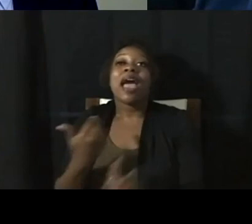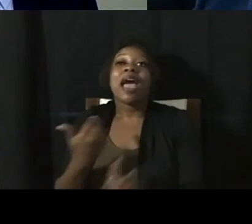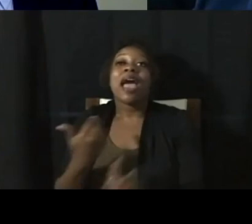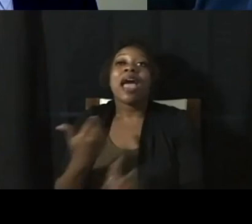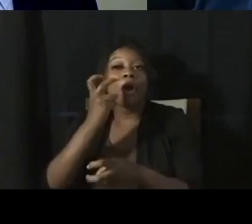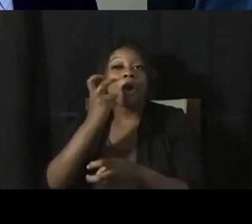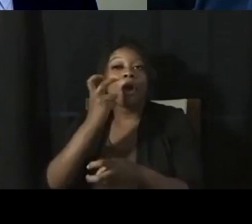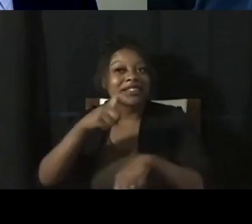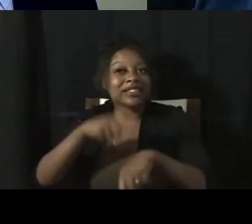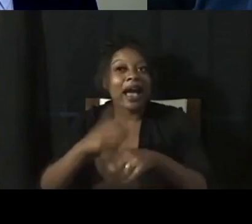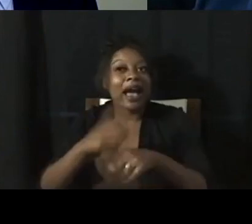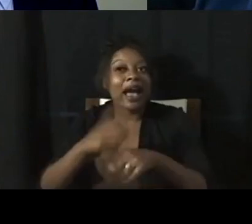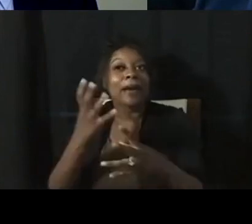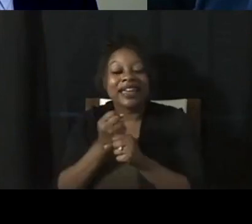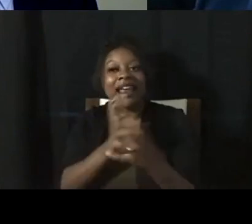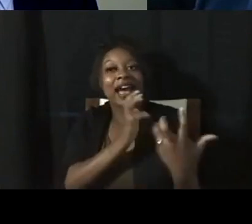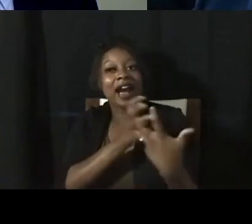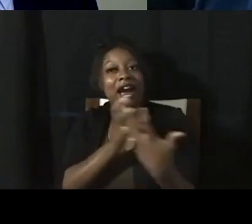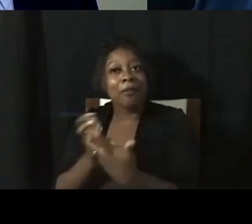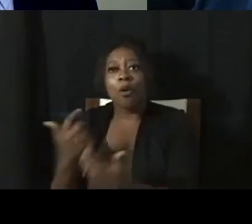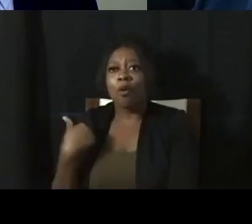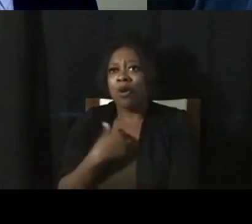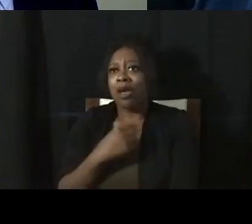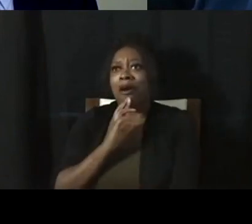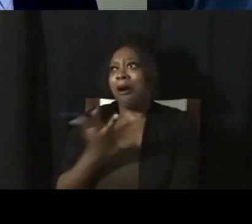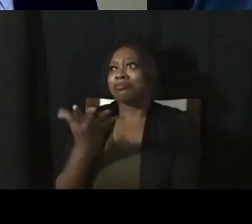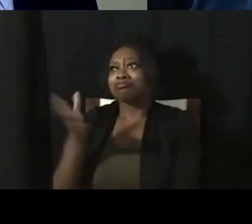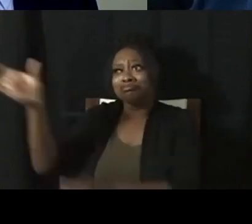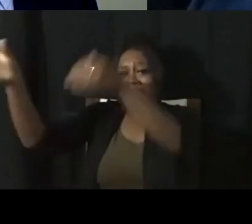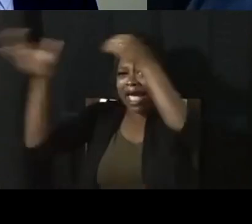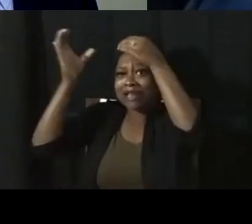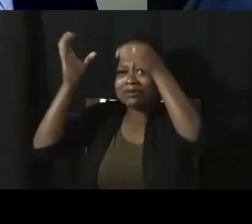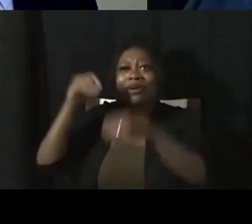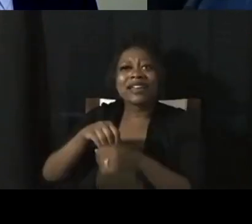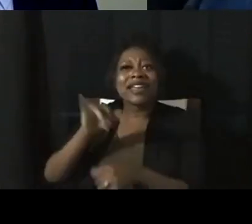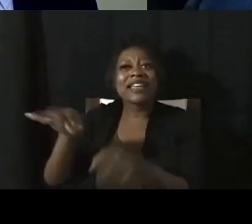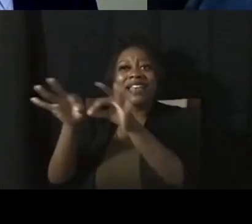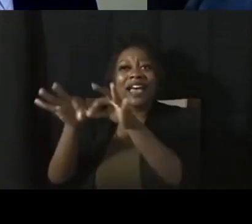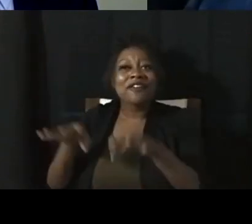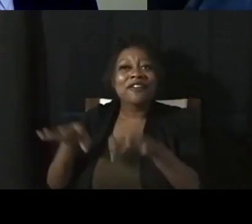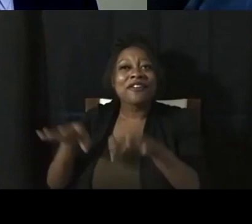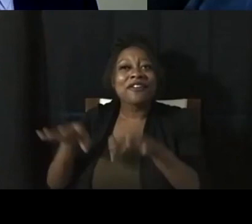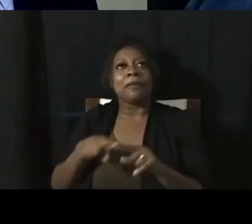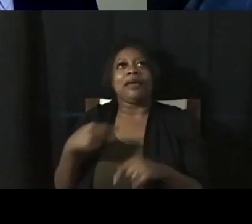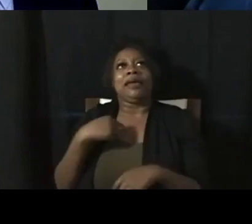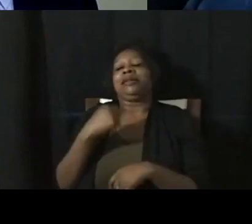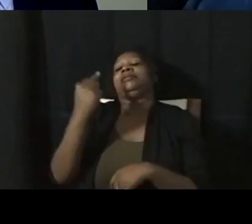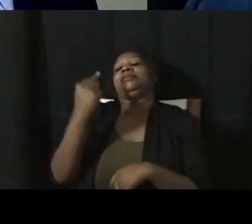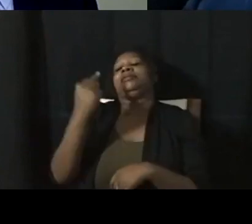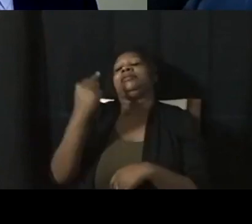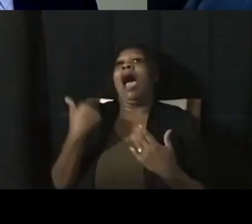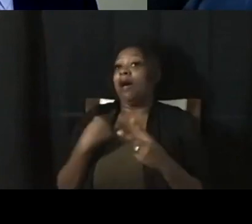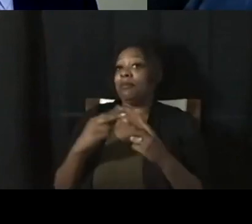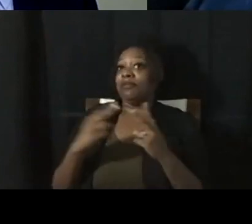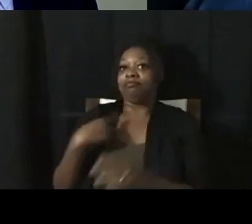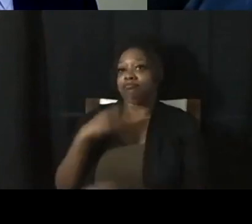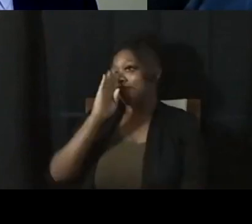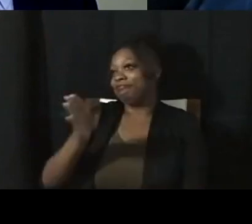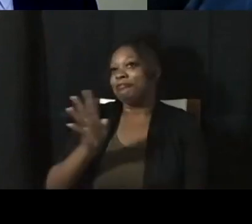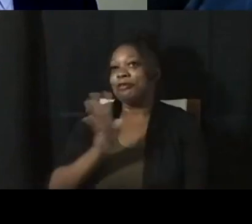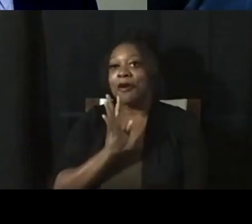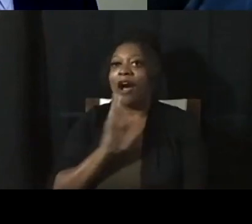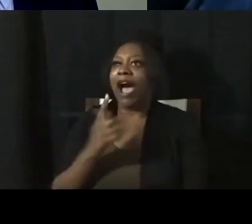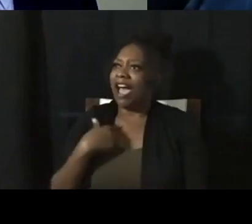though we're basically experts in the field. And it makes me think that, and also I'm very outspoken, as you can see. I fight for